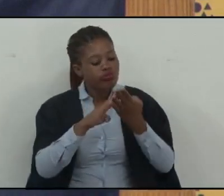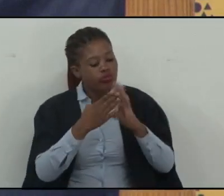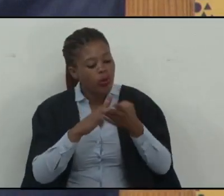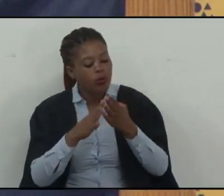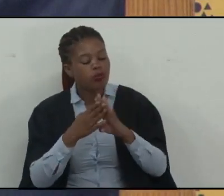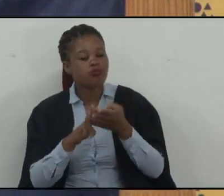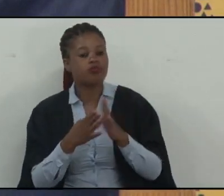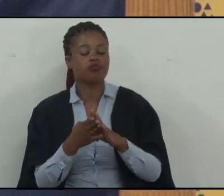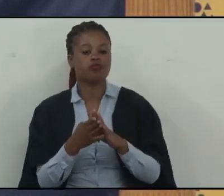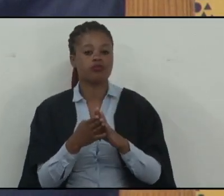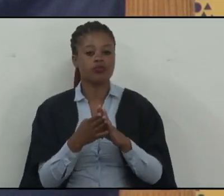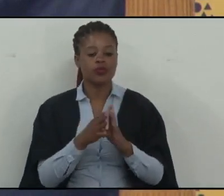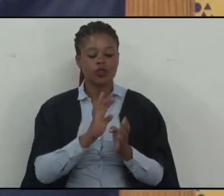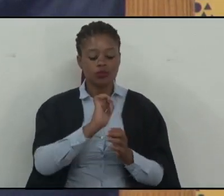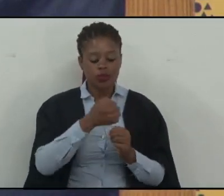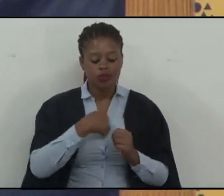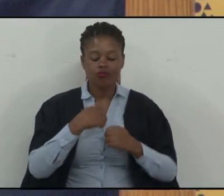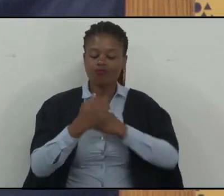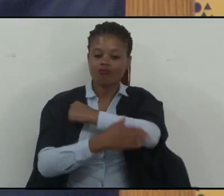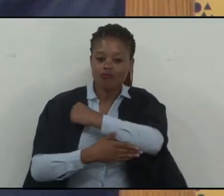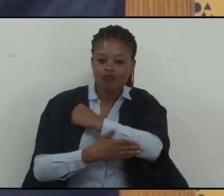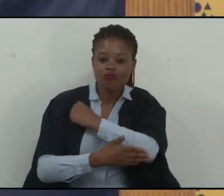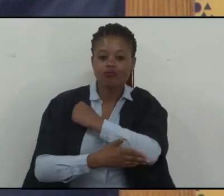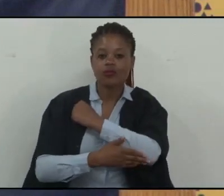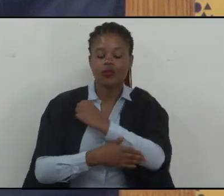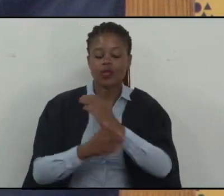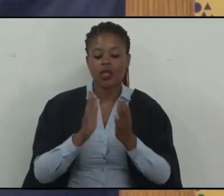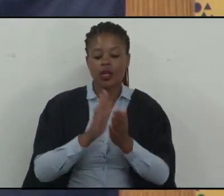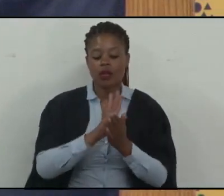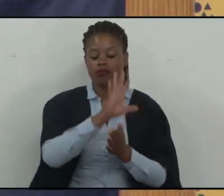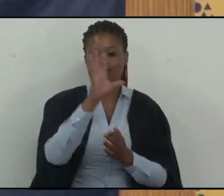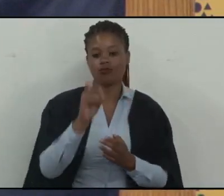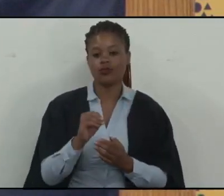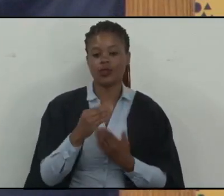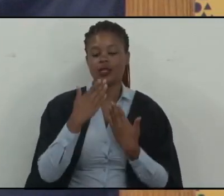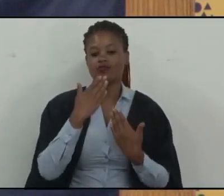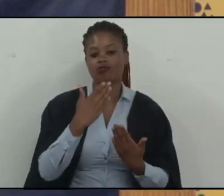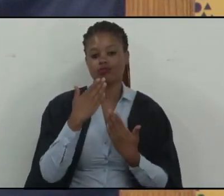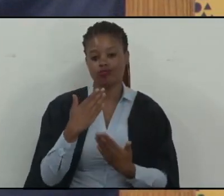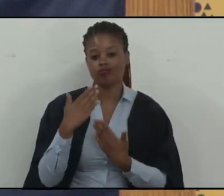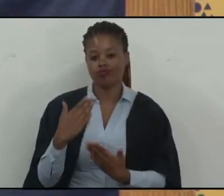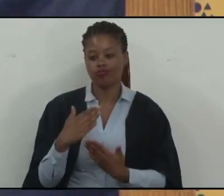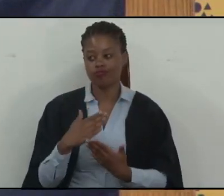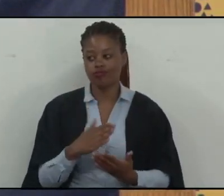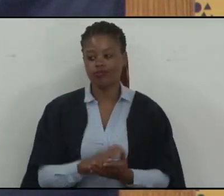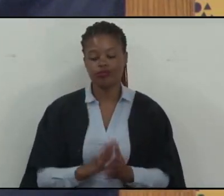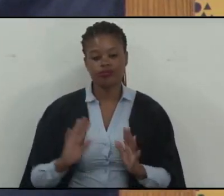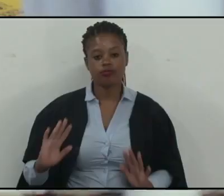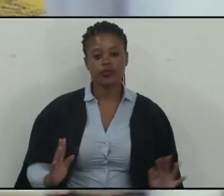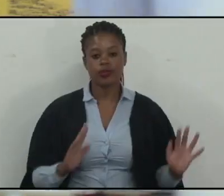community, for our country and our continent. Thank you very much, everyone.